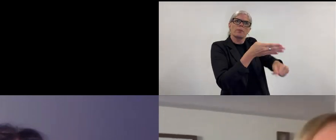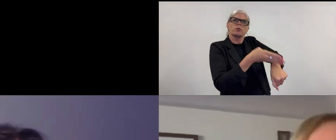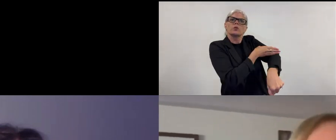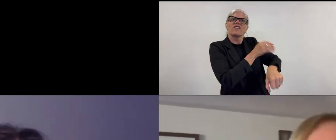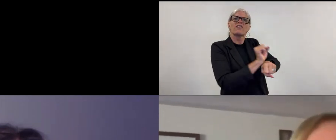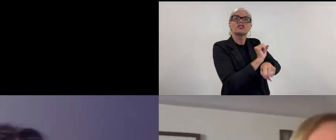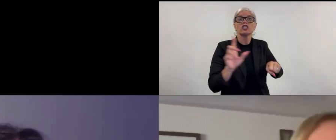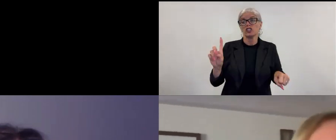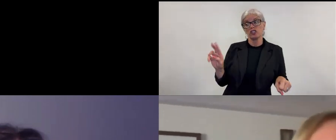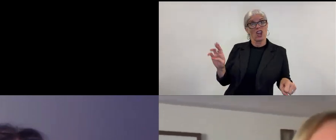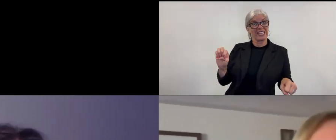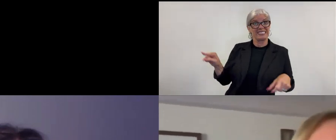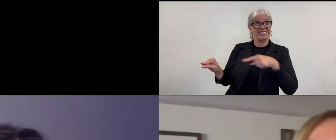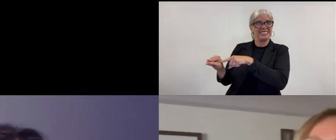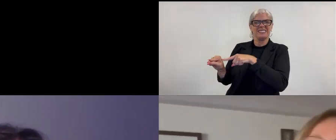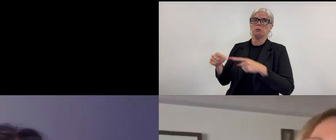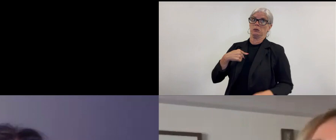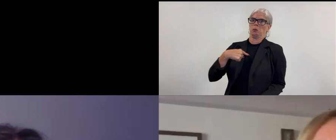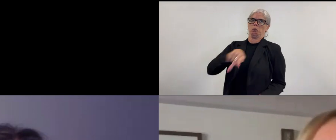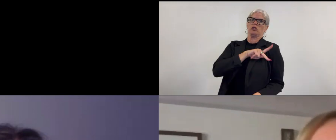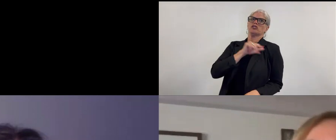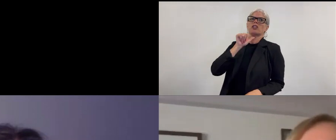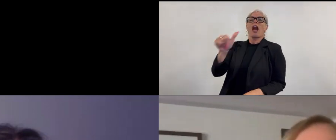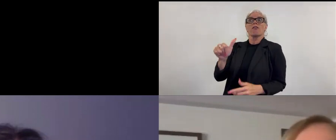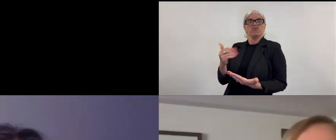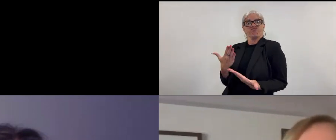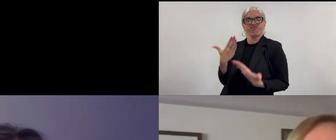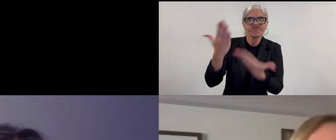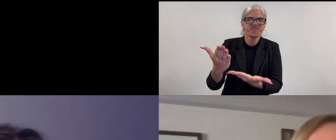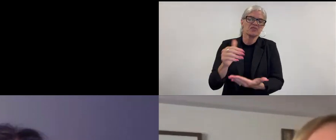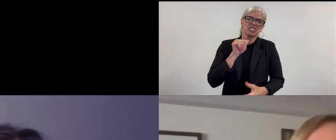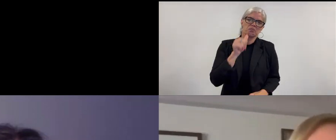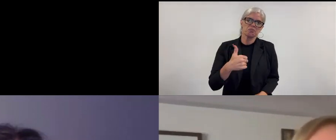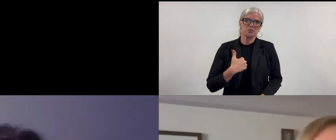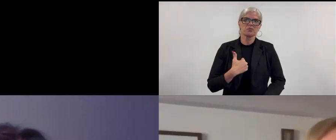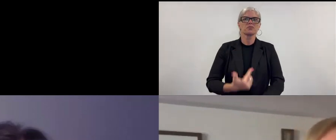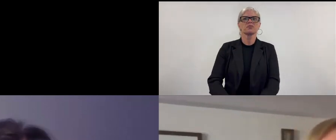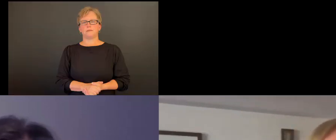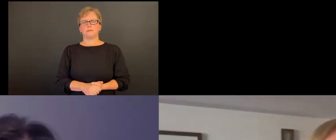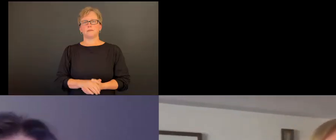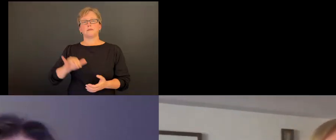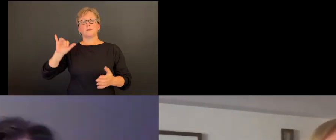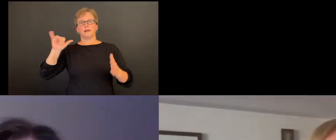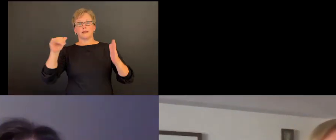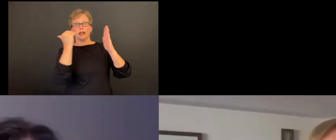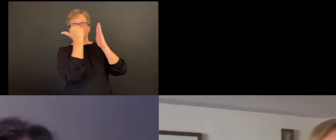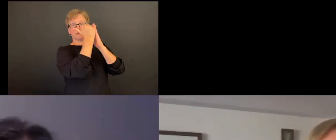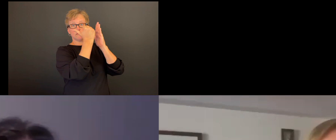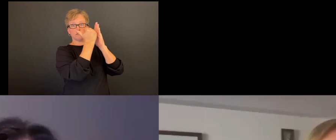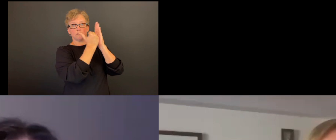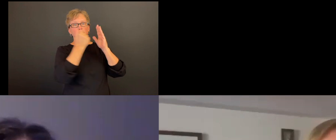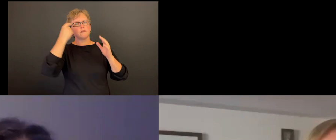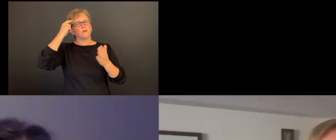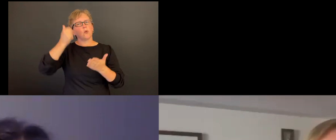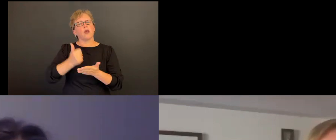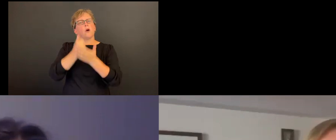not necessarily, those are extreme cases that I would recommend that. So that there is the